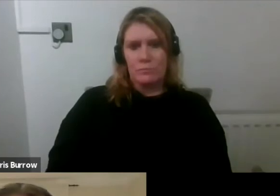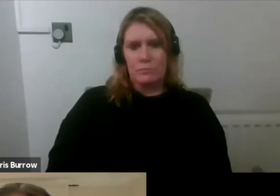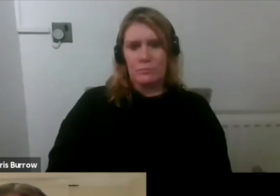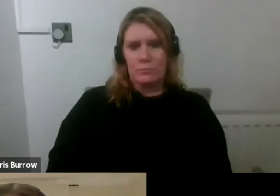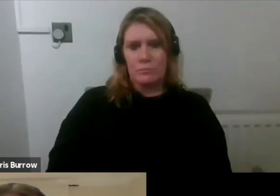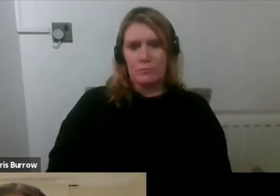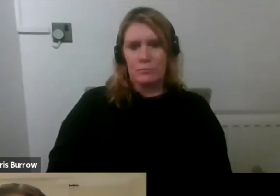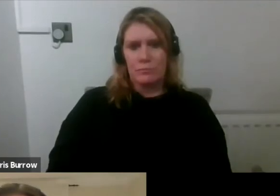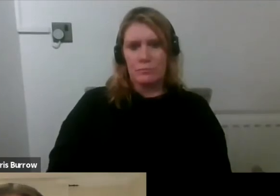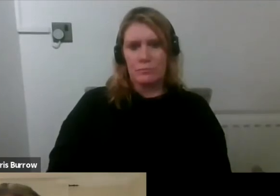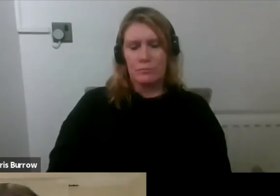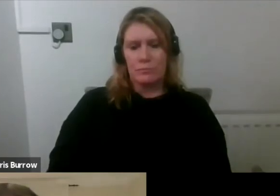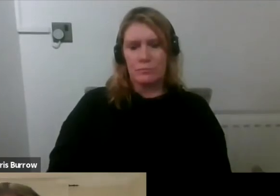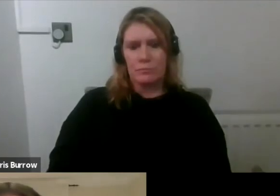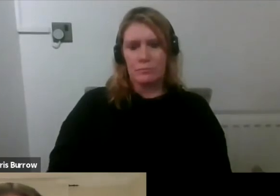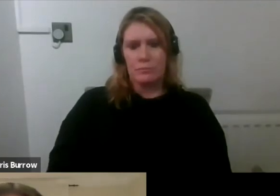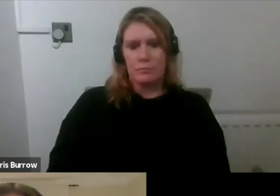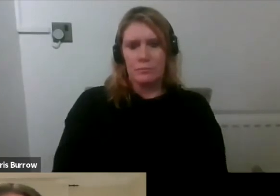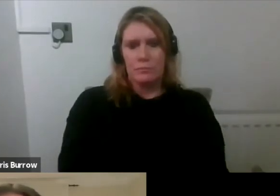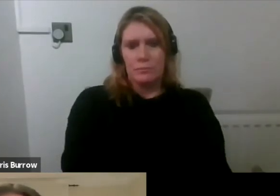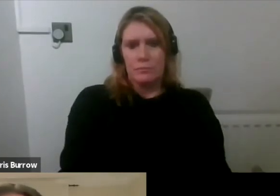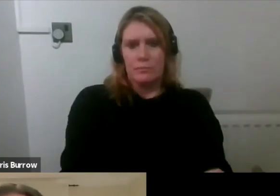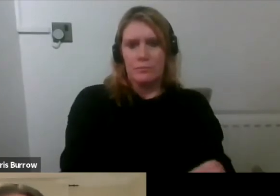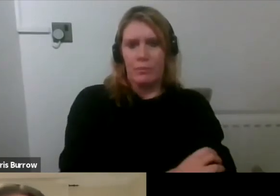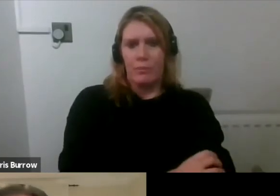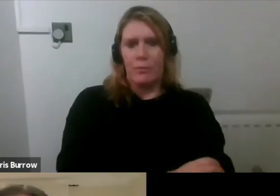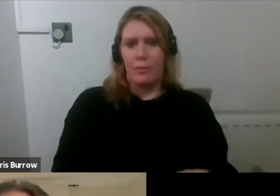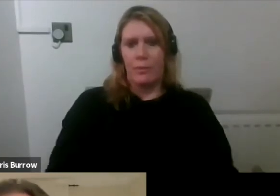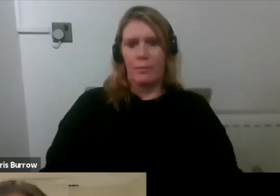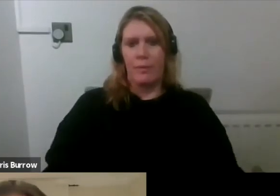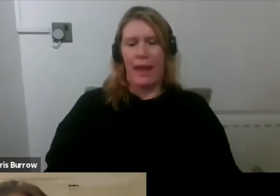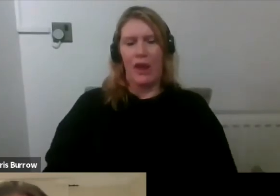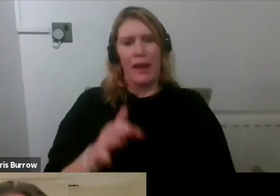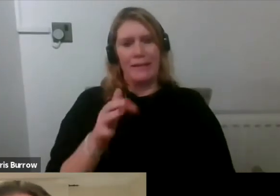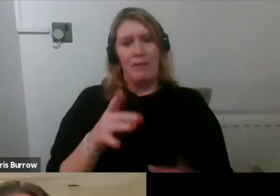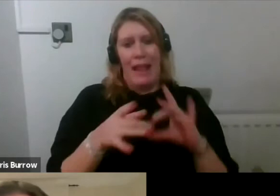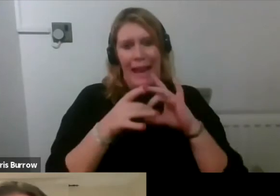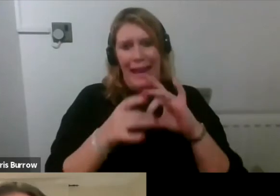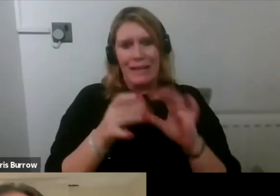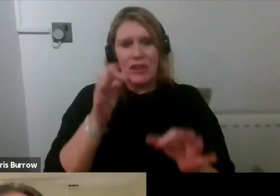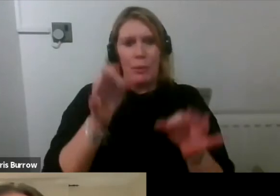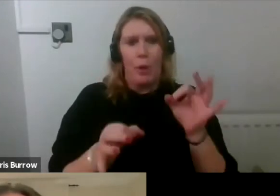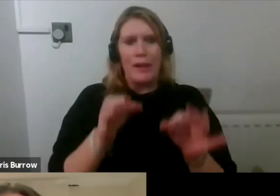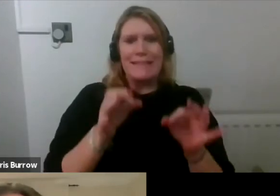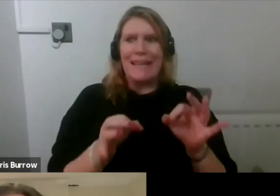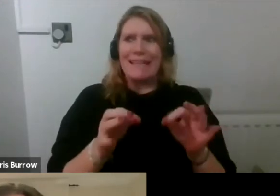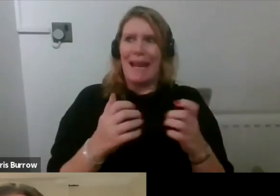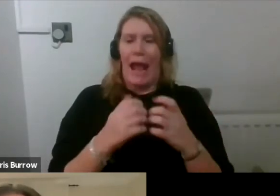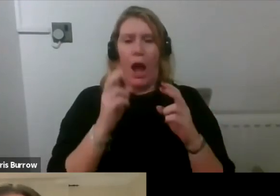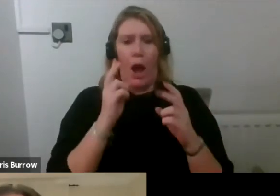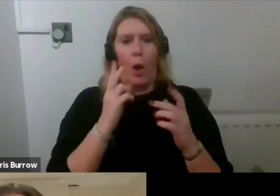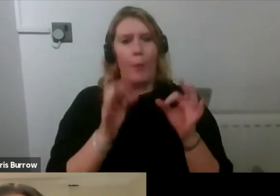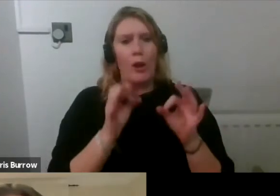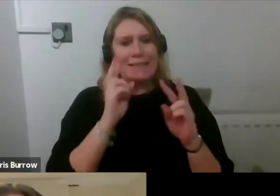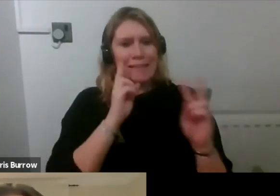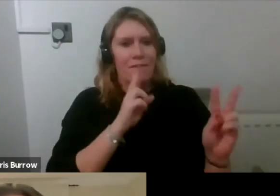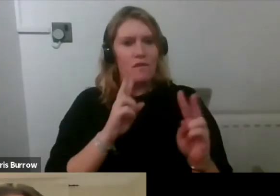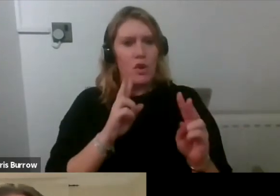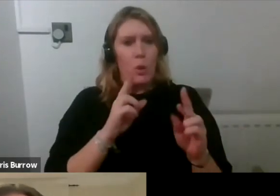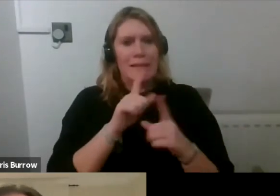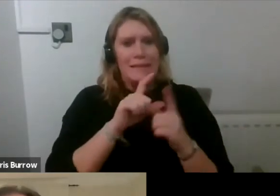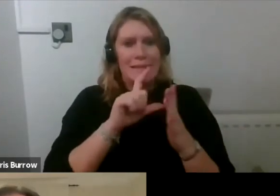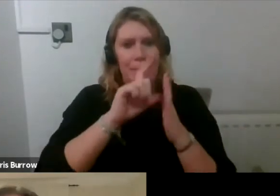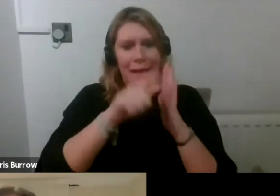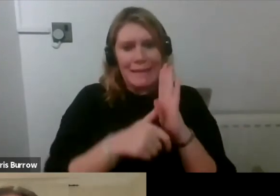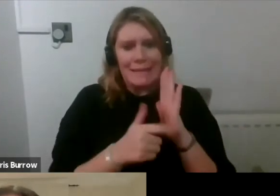films in 1993 and are very left-leaning, concerned about disability. And I kind of wanted to get that pitch because a lot of that World